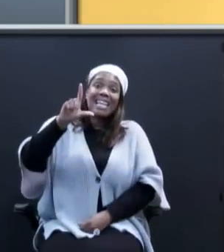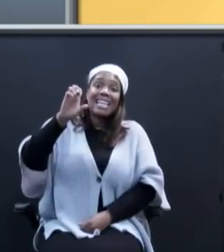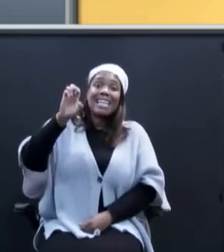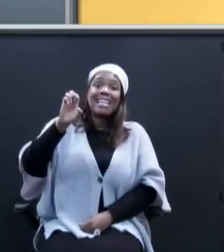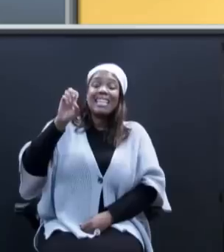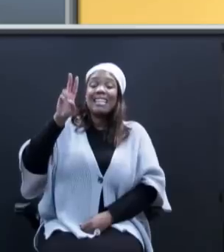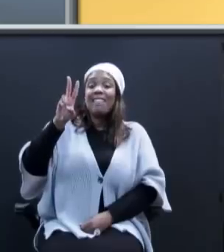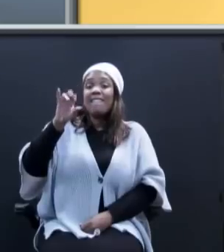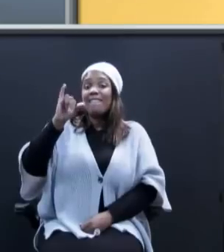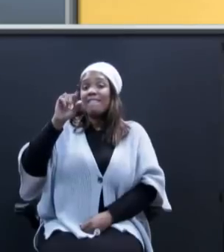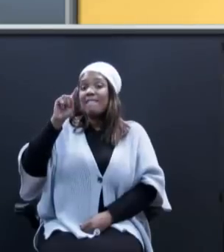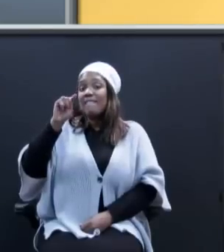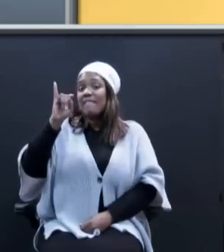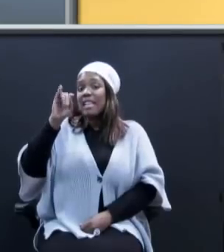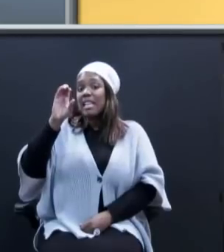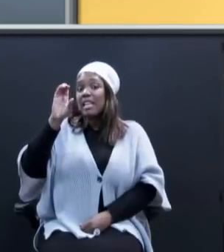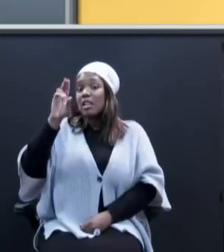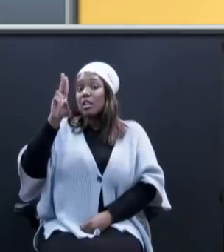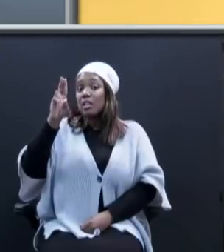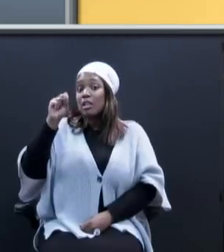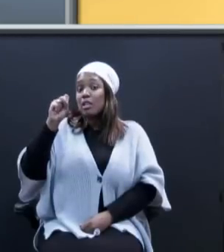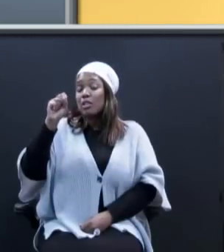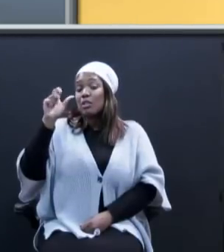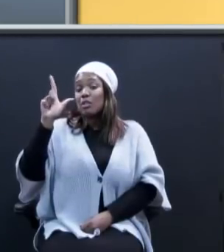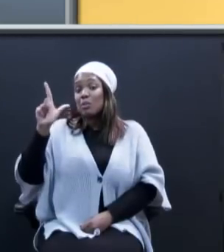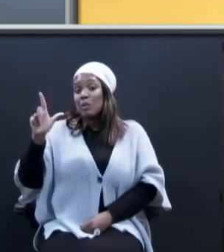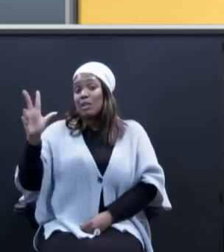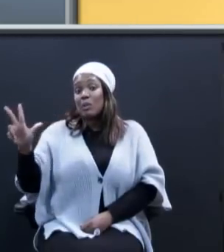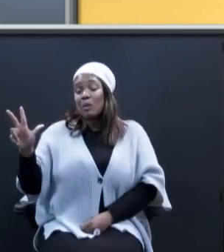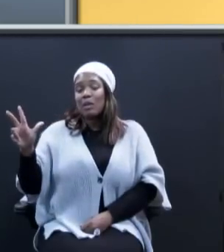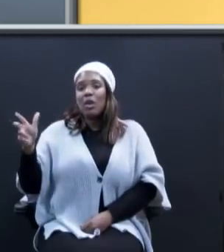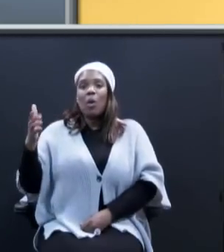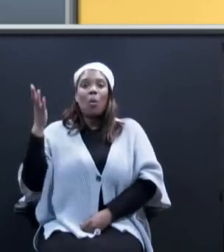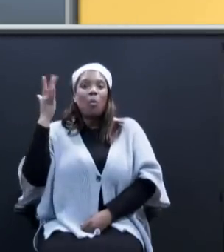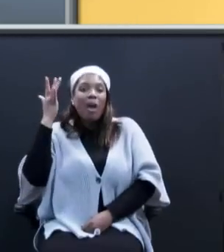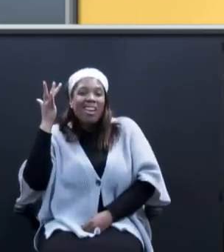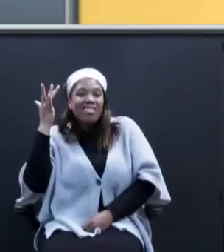salvation. The Lord is letting you know what he is doing.